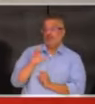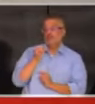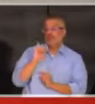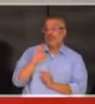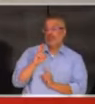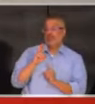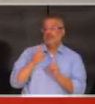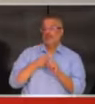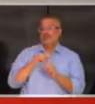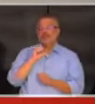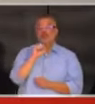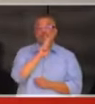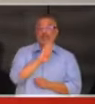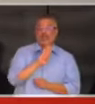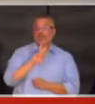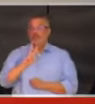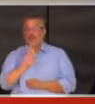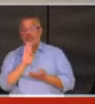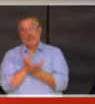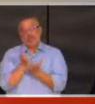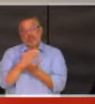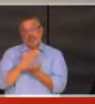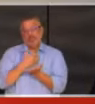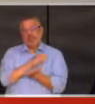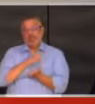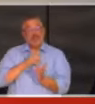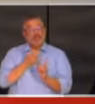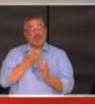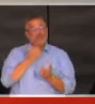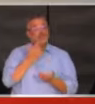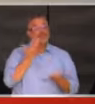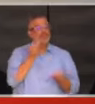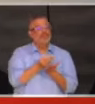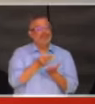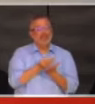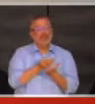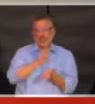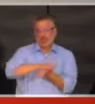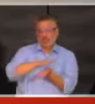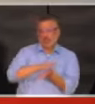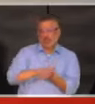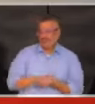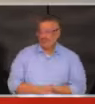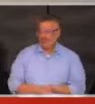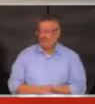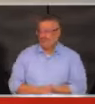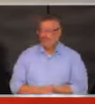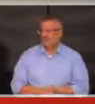of Sub 2 of the Budget Committee in charge of school finance. Kevin McCarty.